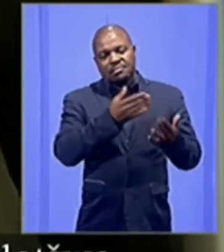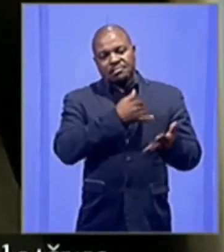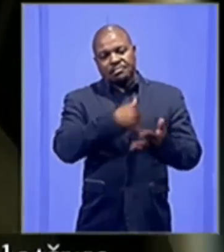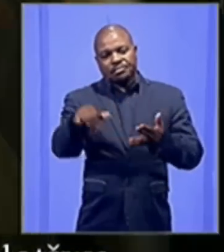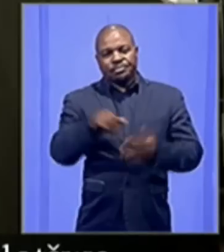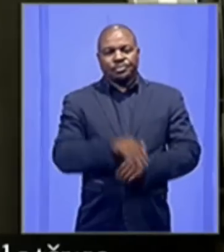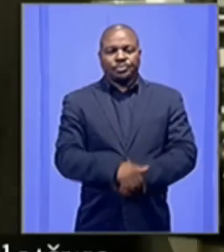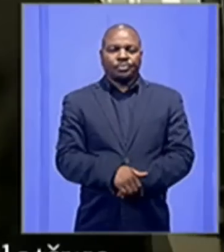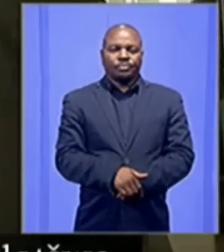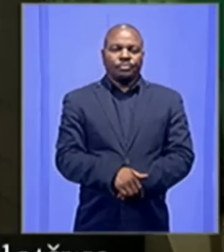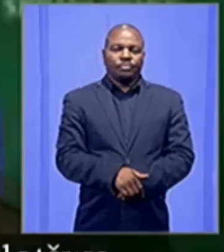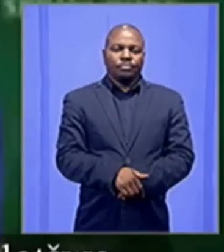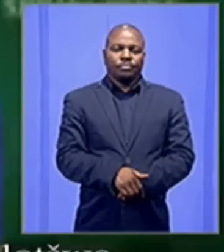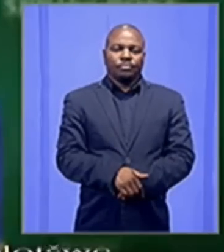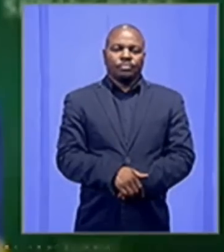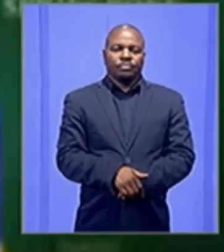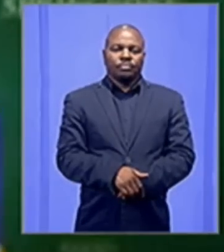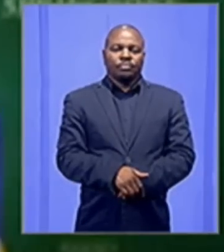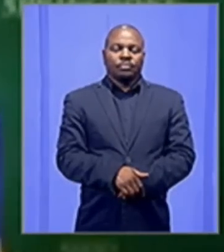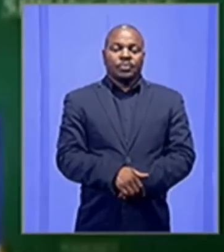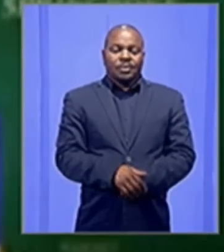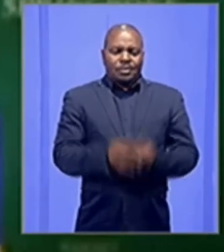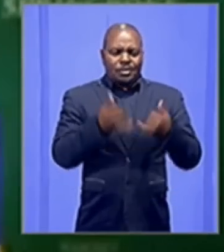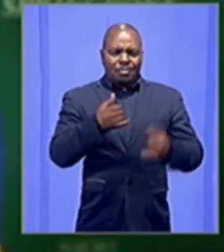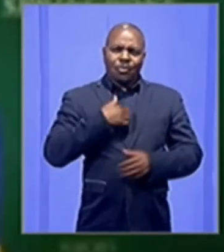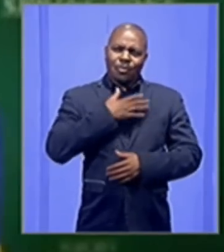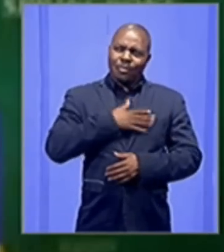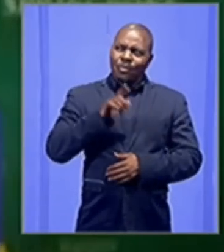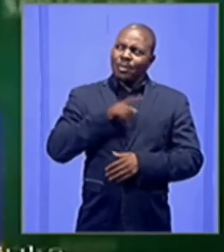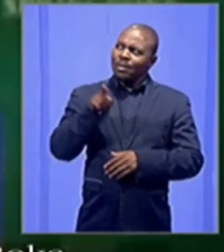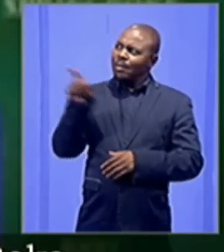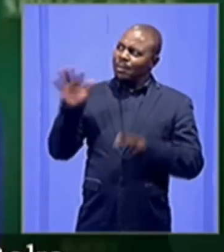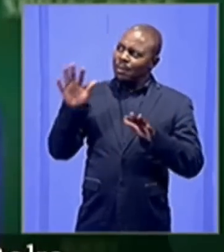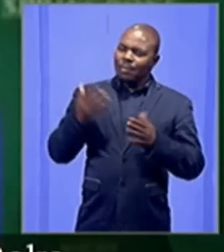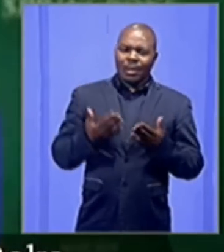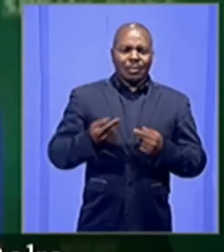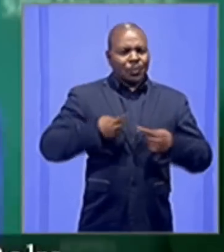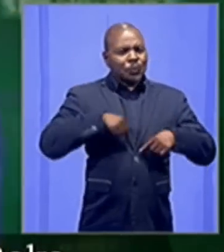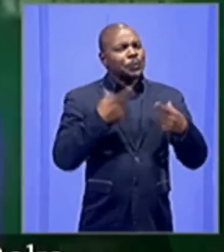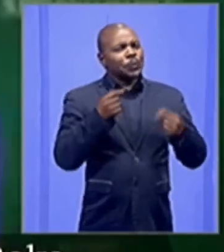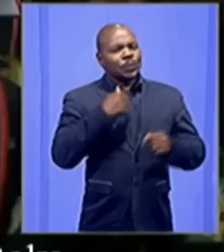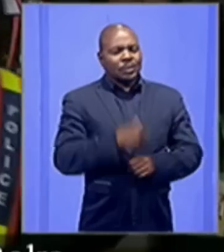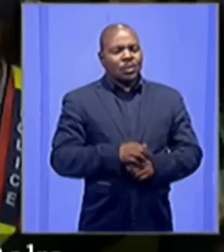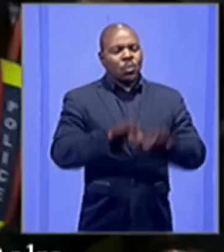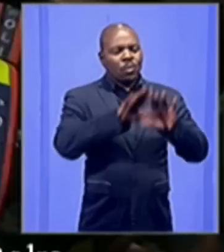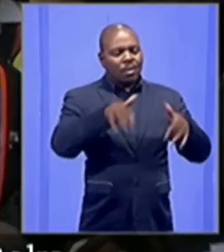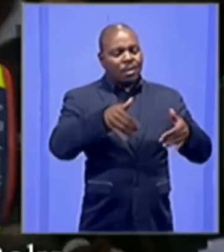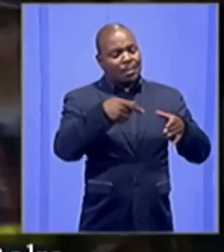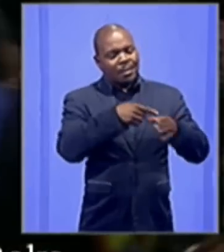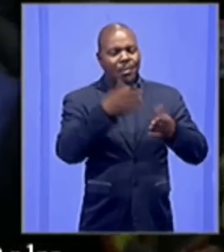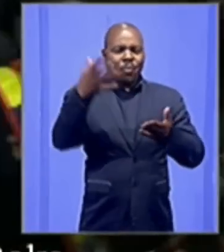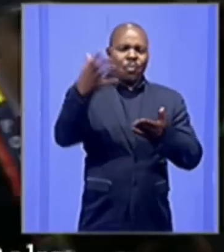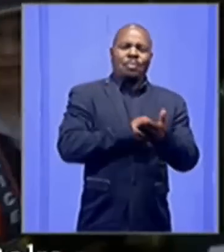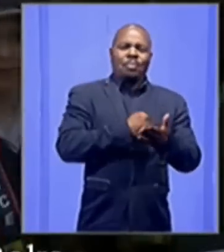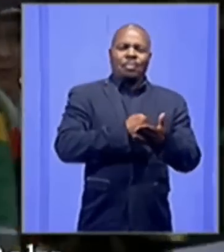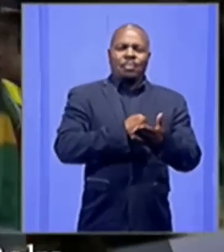tšhollwe. This time we could feel that people expected us to win this World Cup.